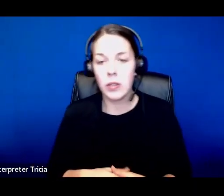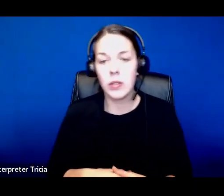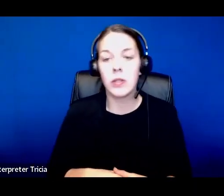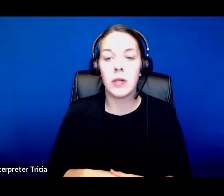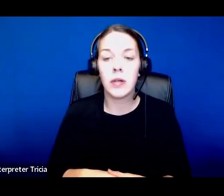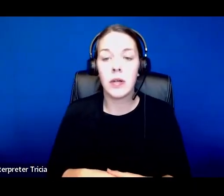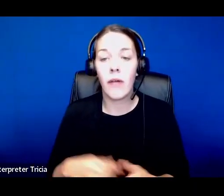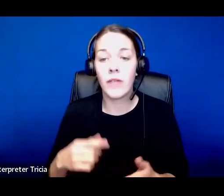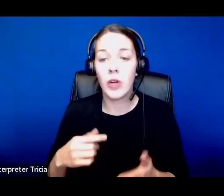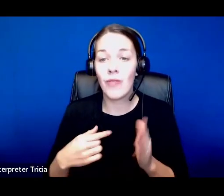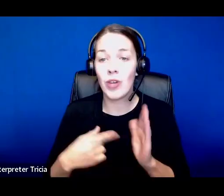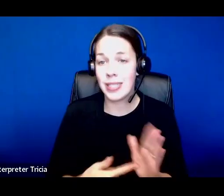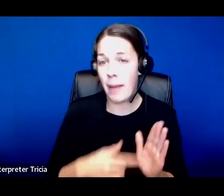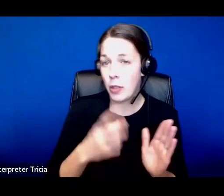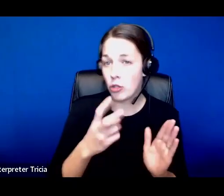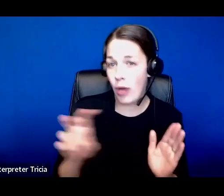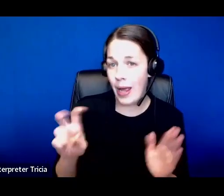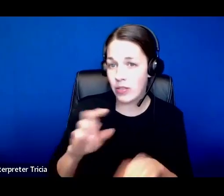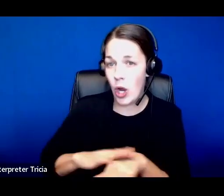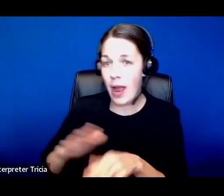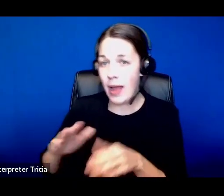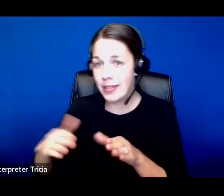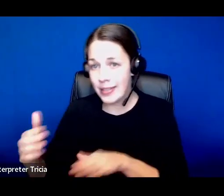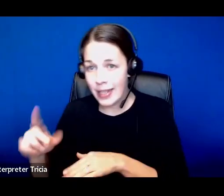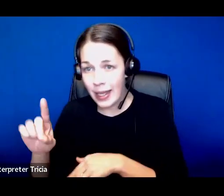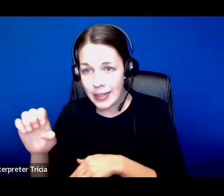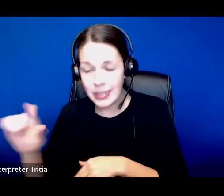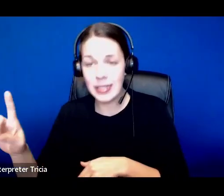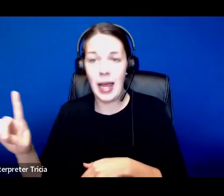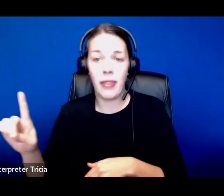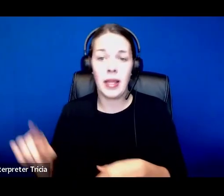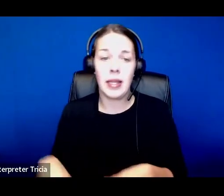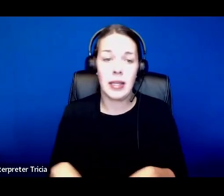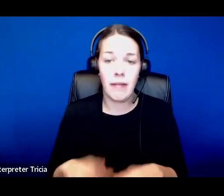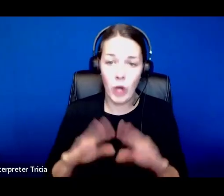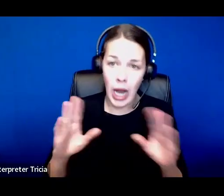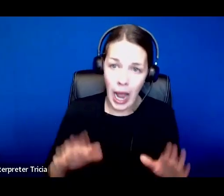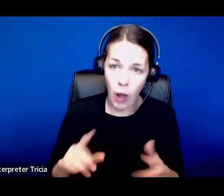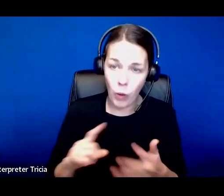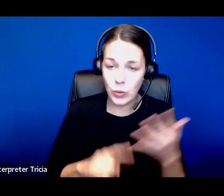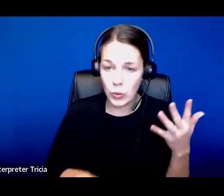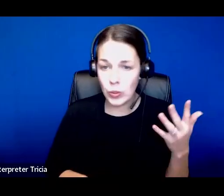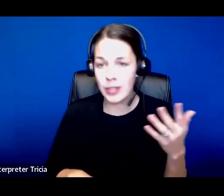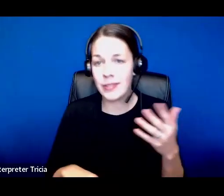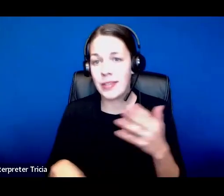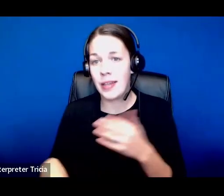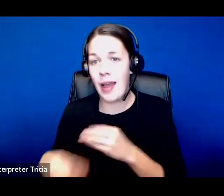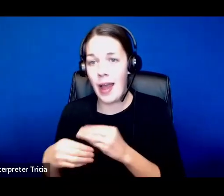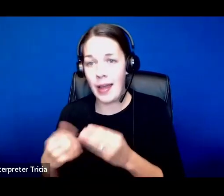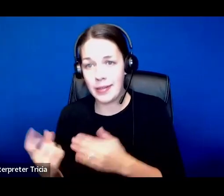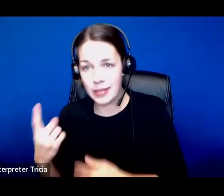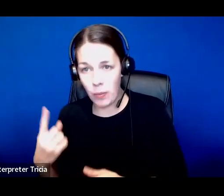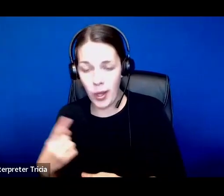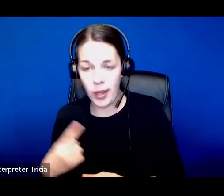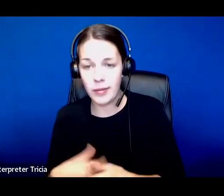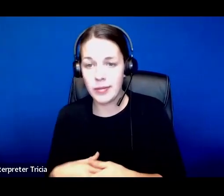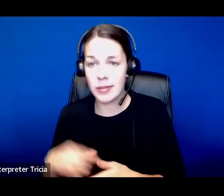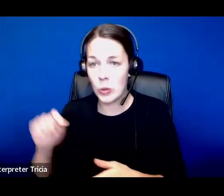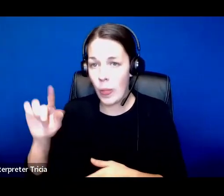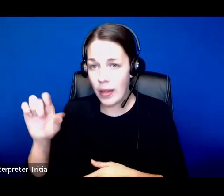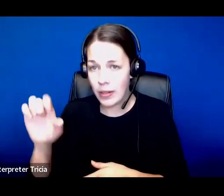doing a transfer and death deed for a house, for example, while you're thinking about maybe adding somebody onto the